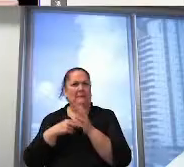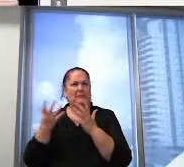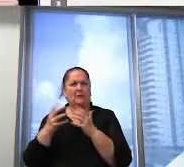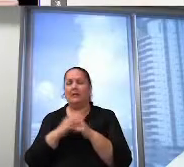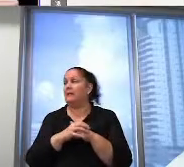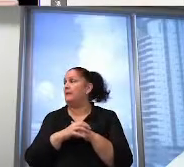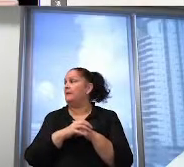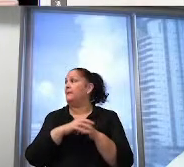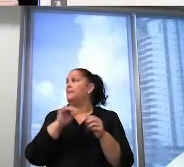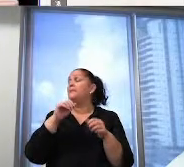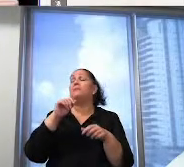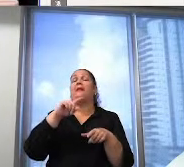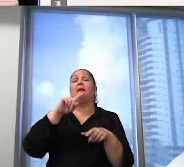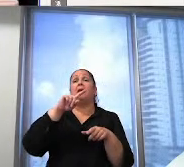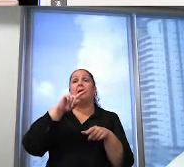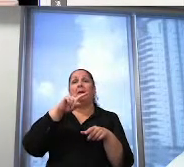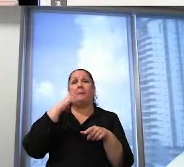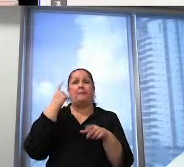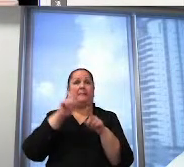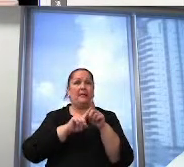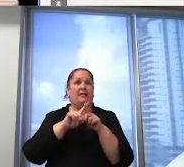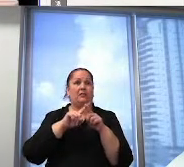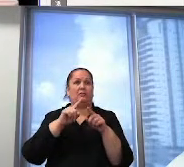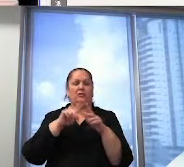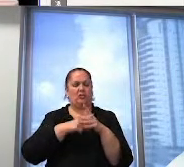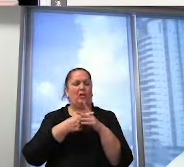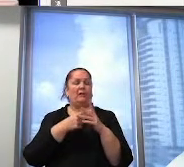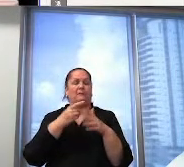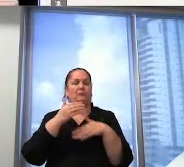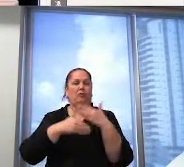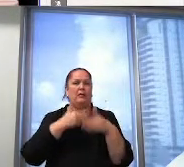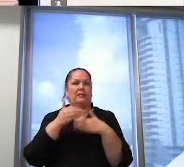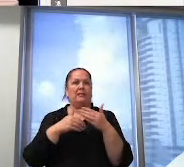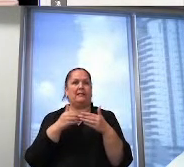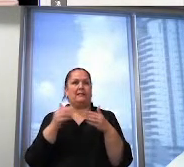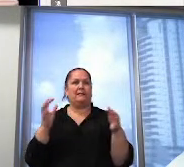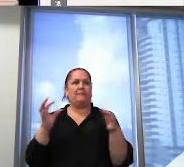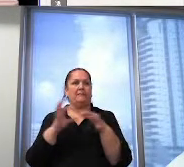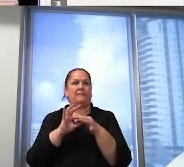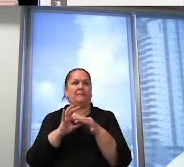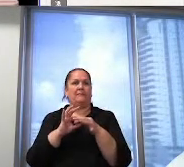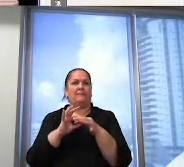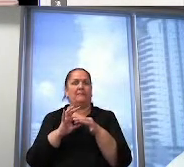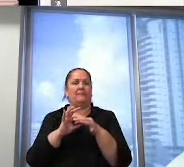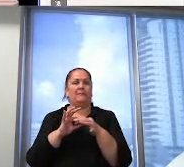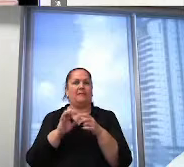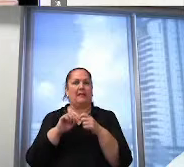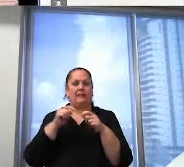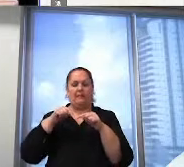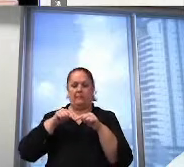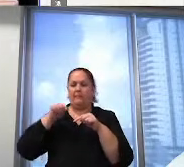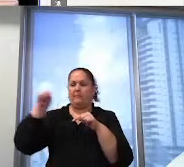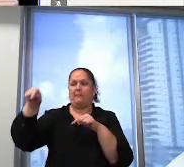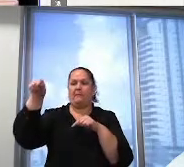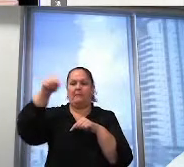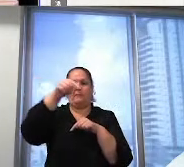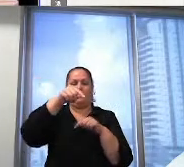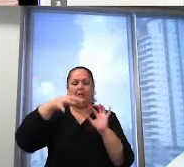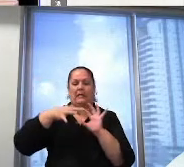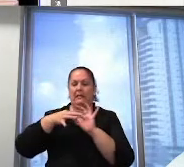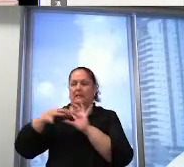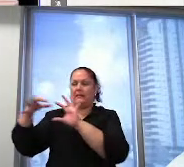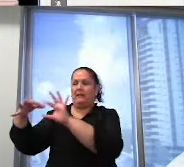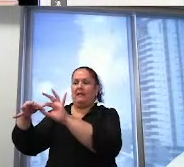be so a black start process. You have to interconnect different nodes in the system to be